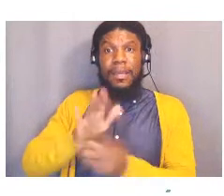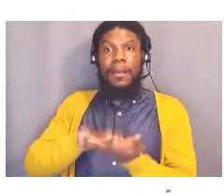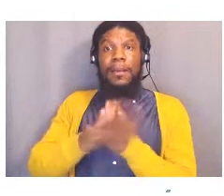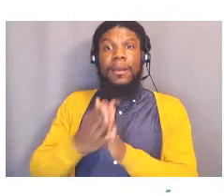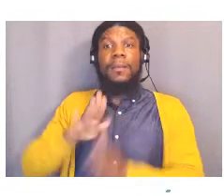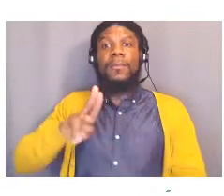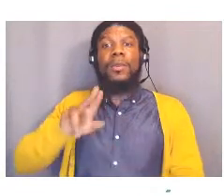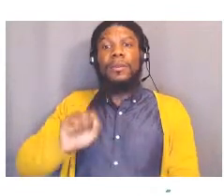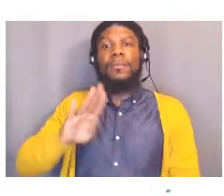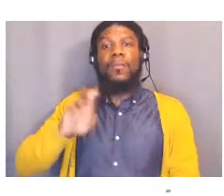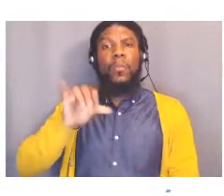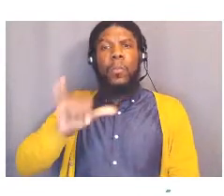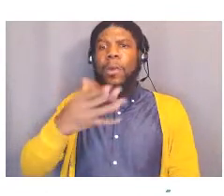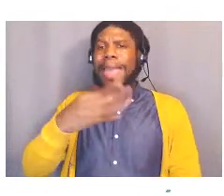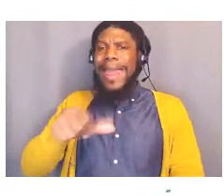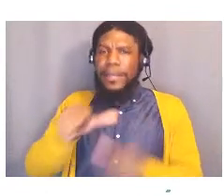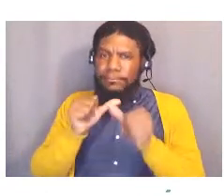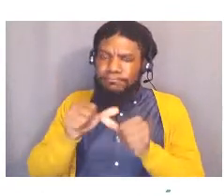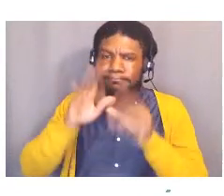and I continued my writing.